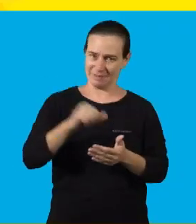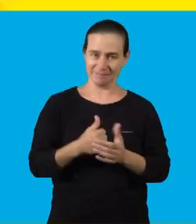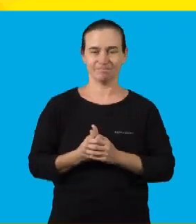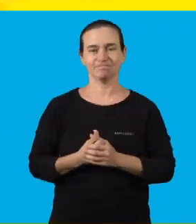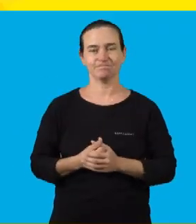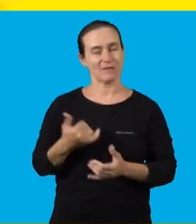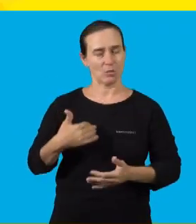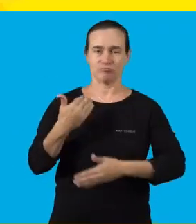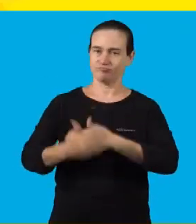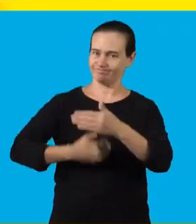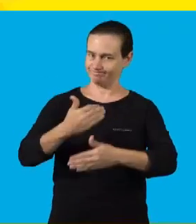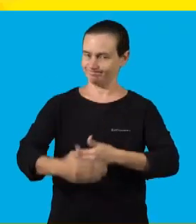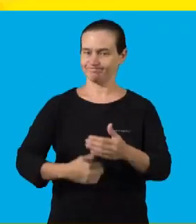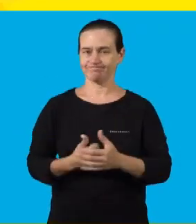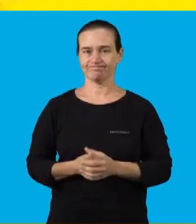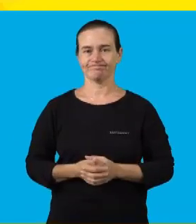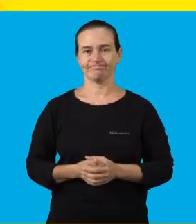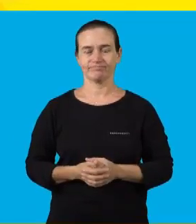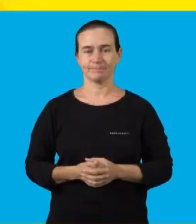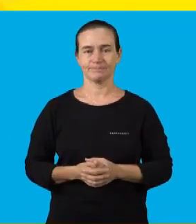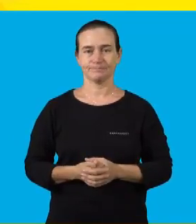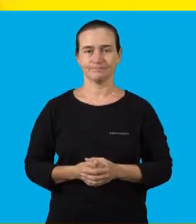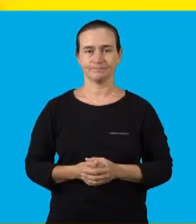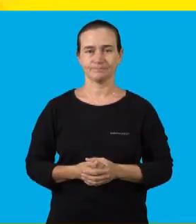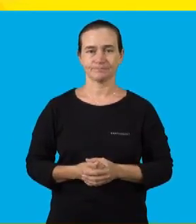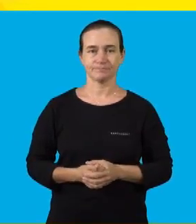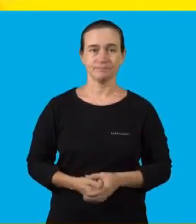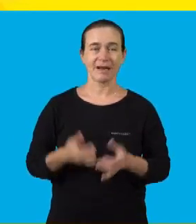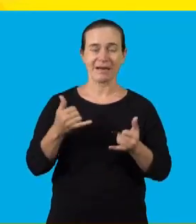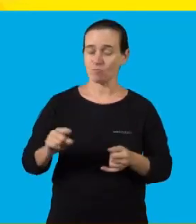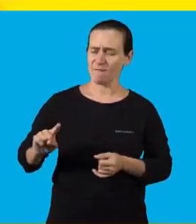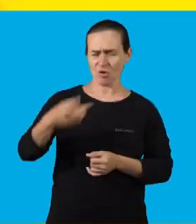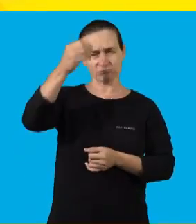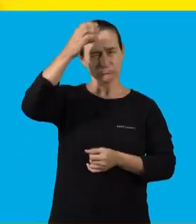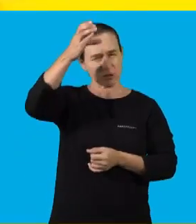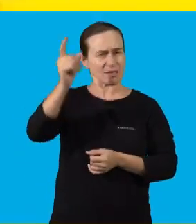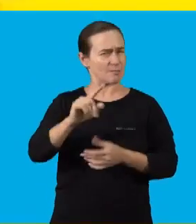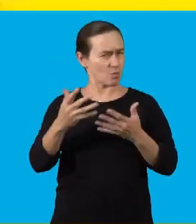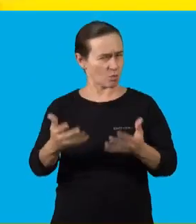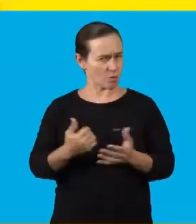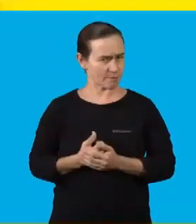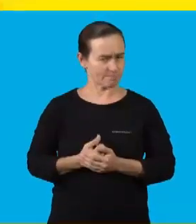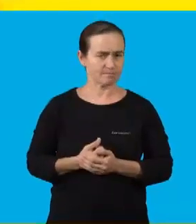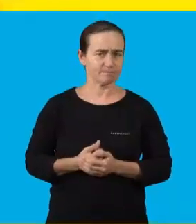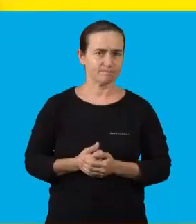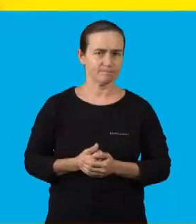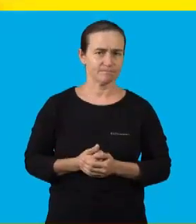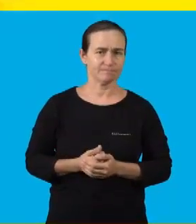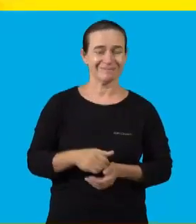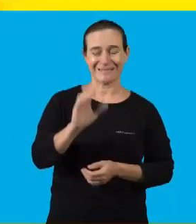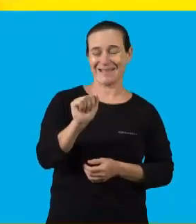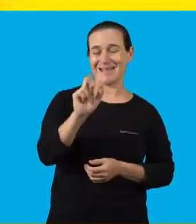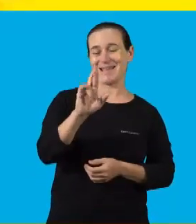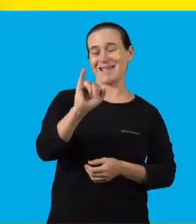Welcome back from the ad break, and let's continue with our lesson. So now we are going to go into that first concept of our concept map, and that is